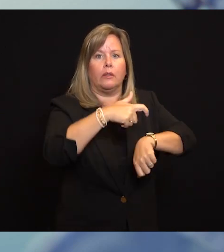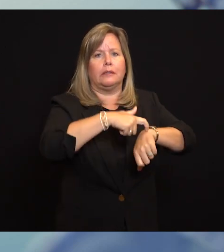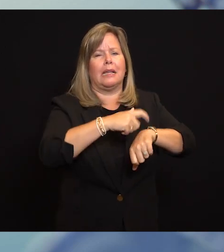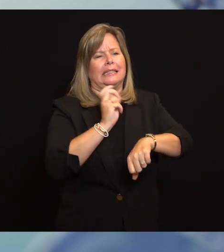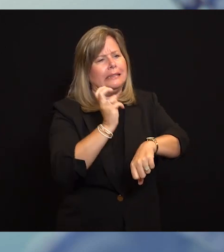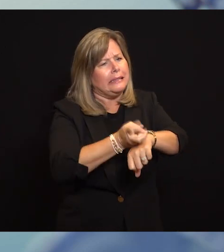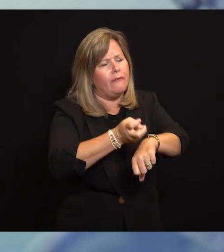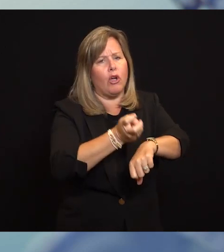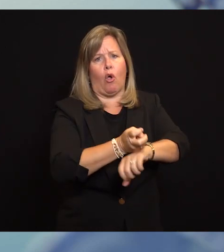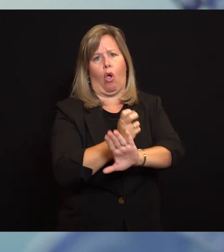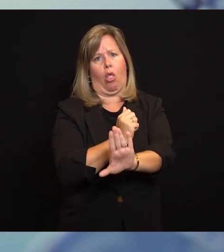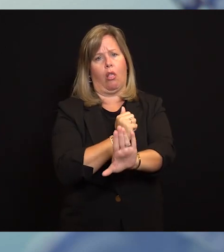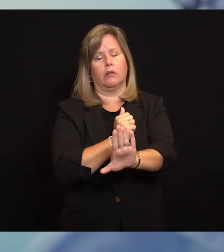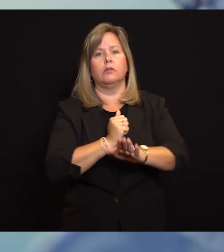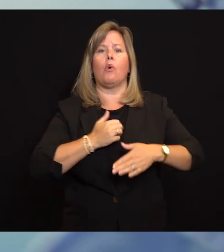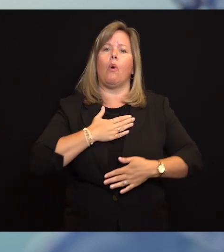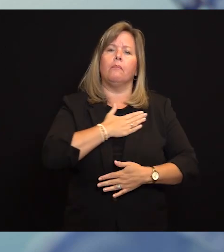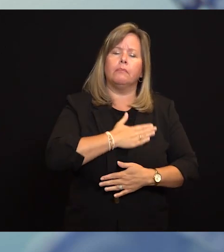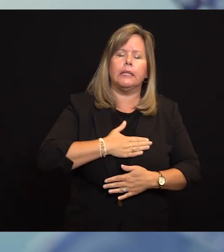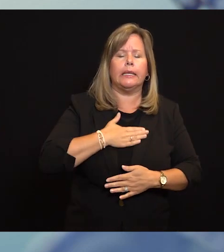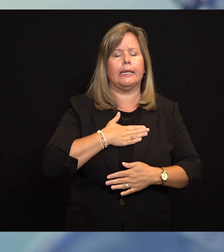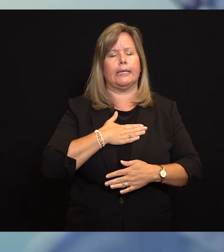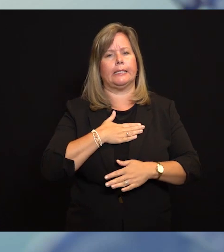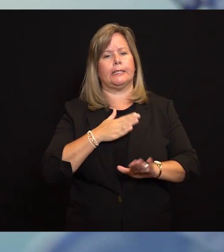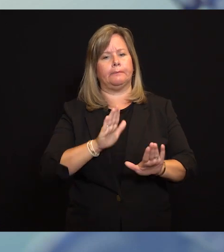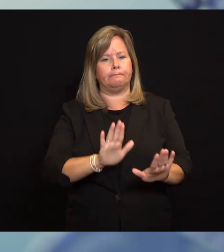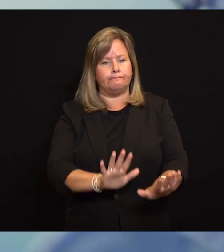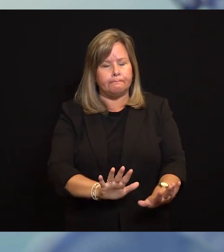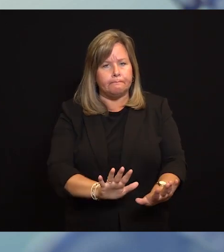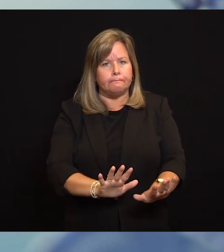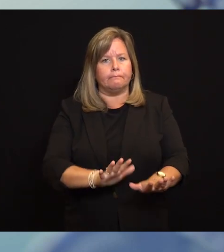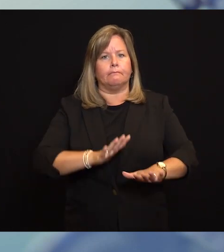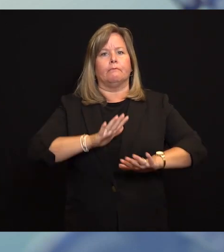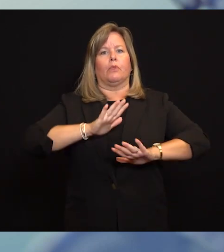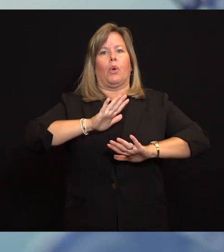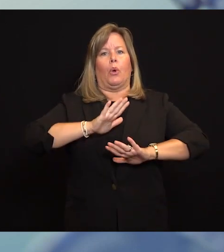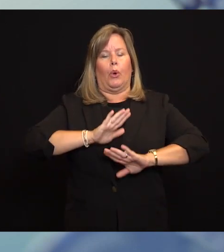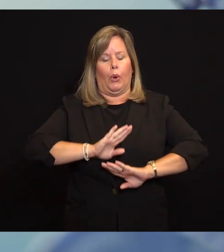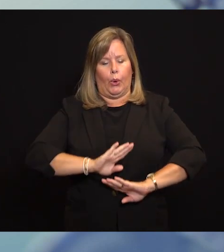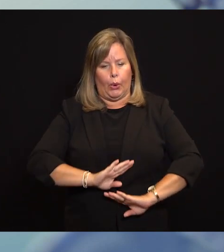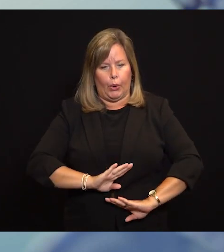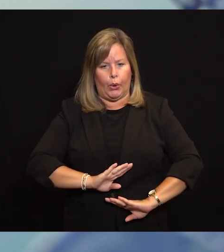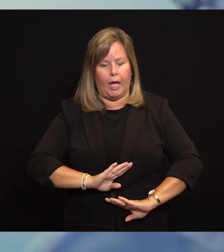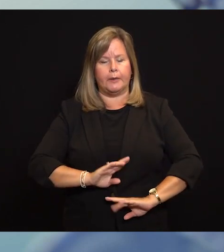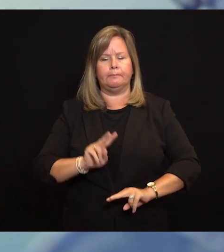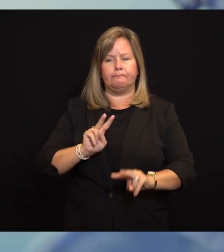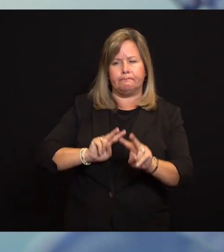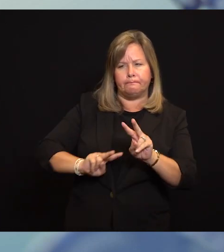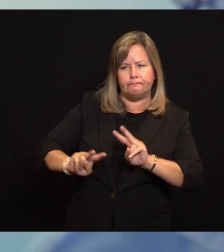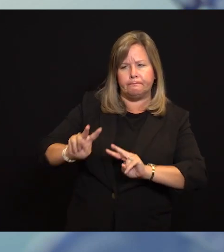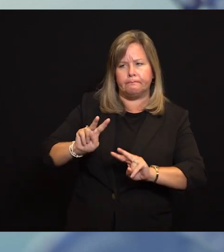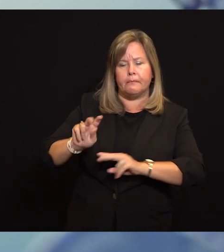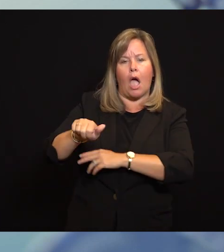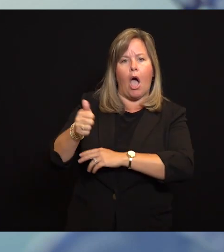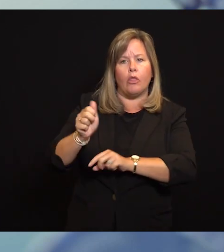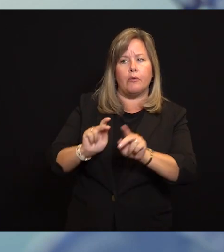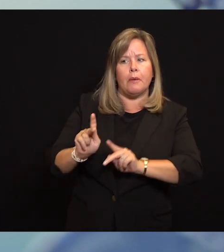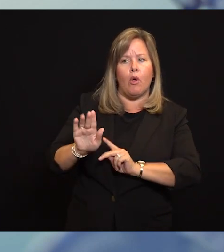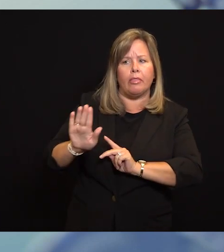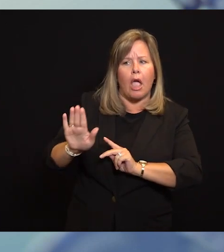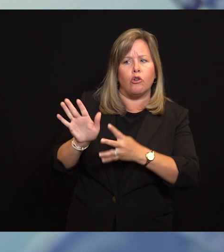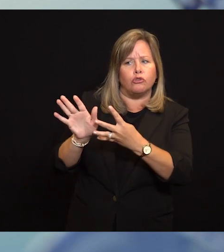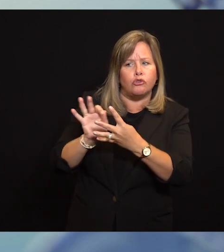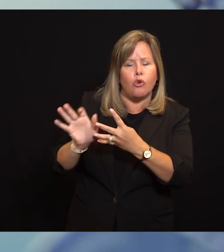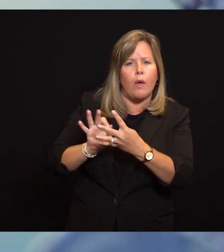please, I implore you, please take a step back. Try not to overreact to other people's choices, whether